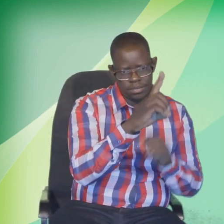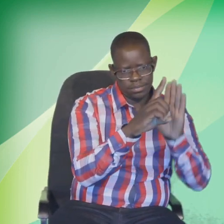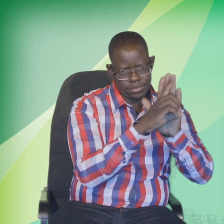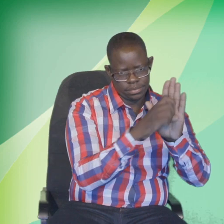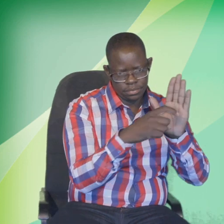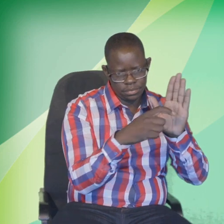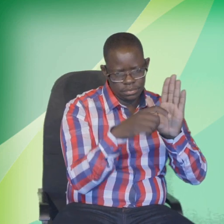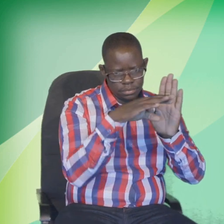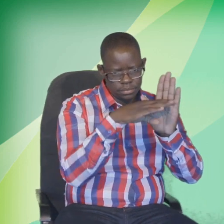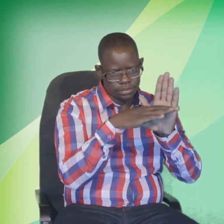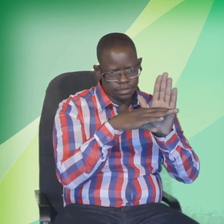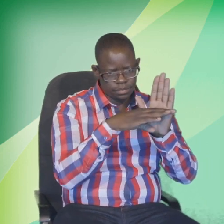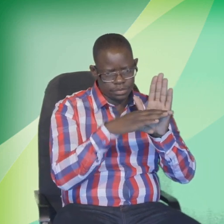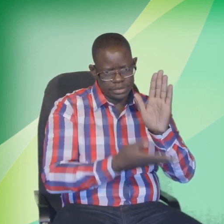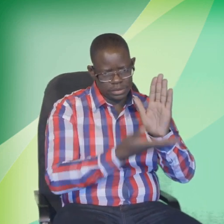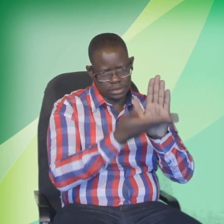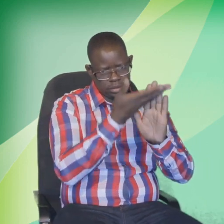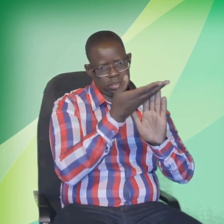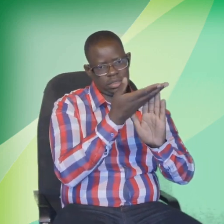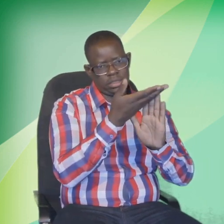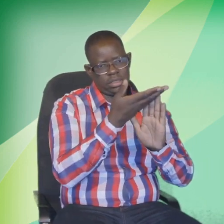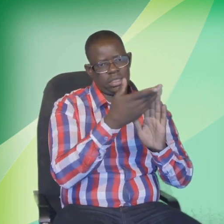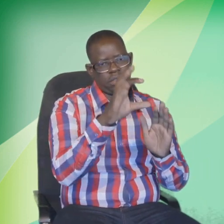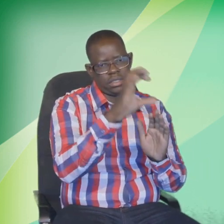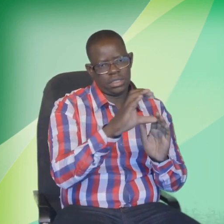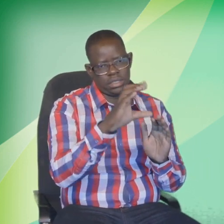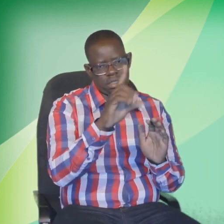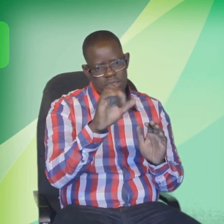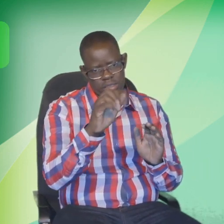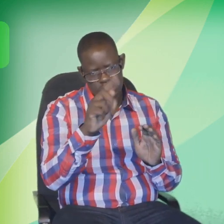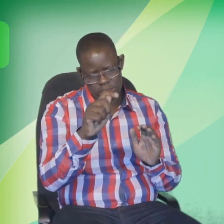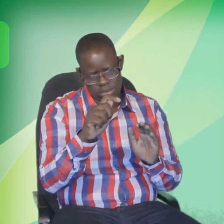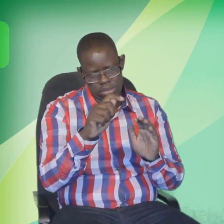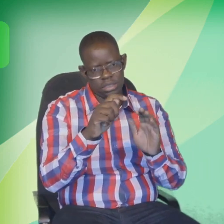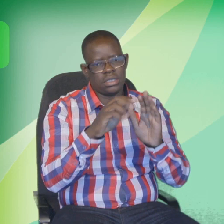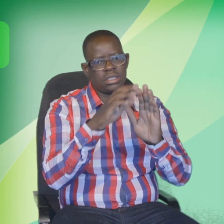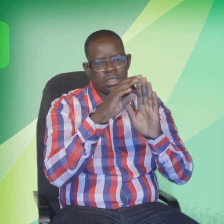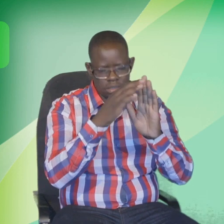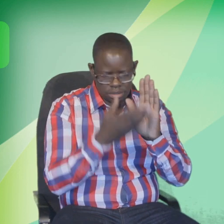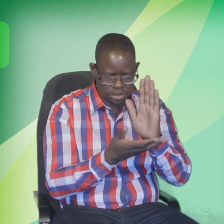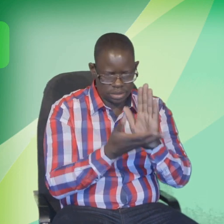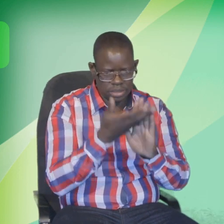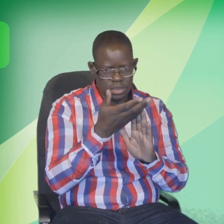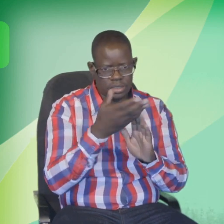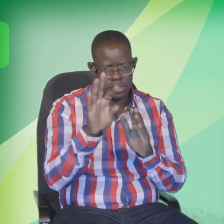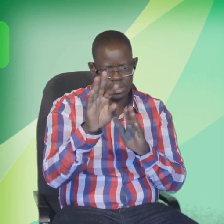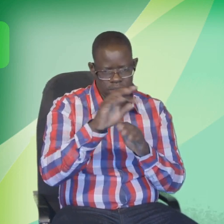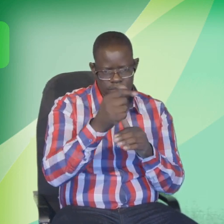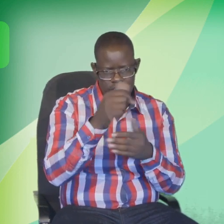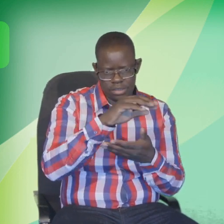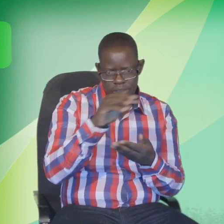cash increase in assets, and on the credit side, the sales increase in income.